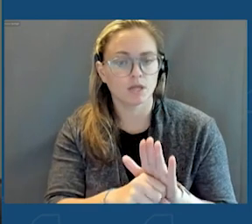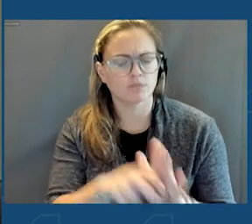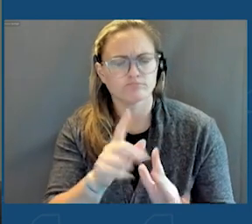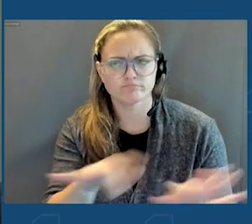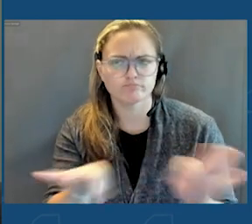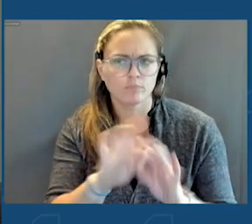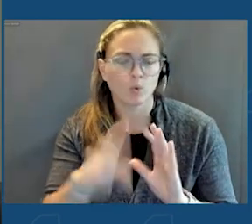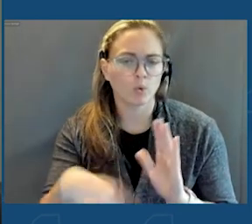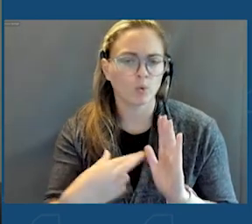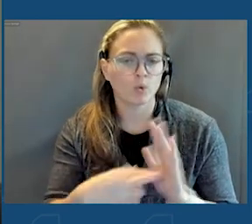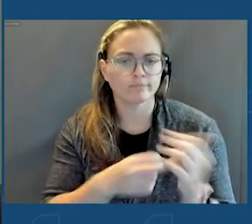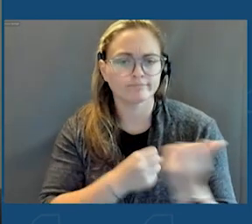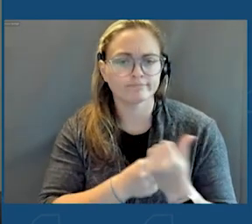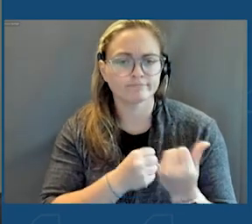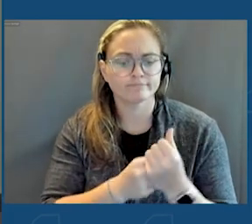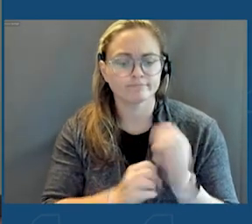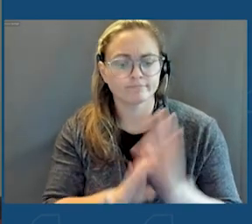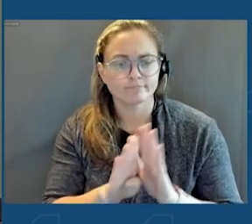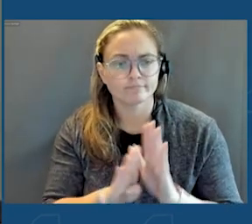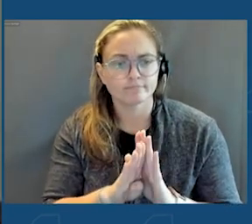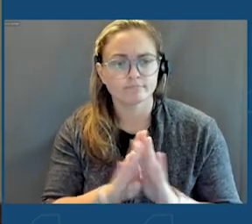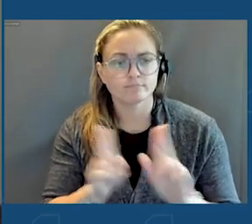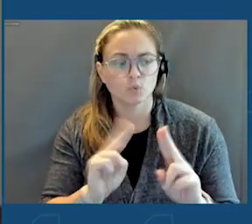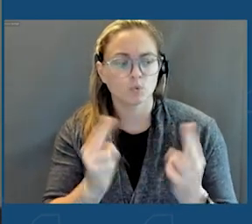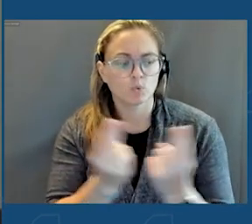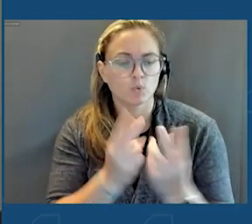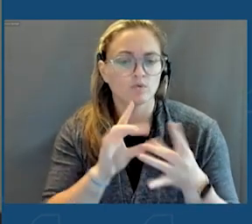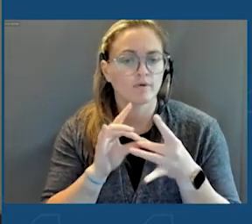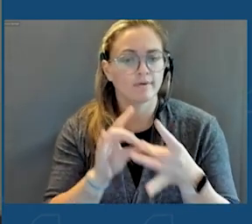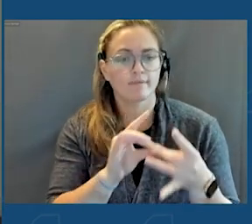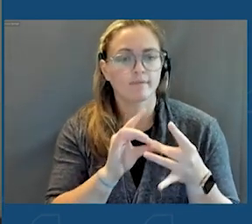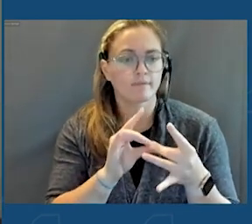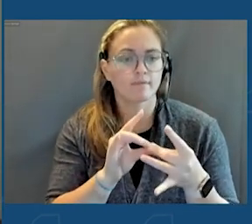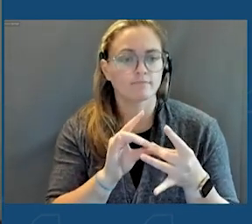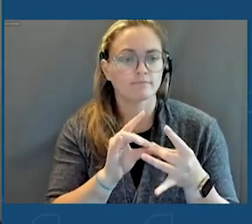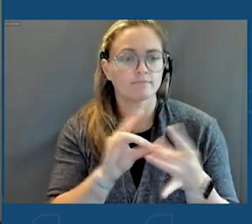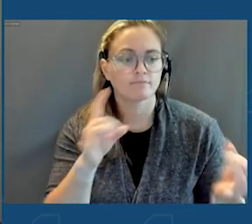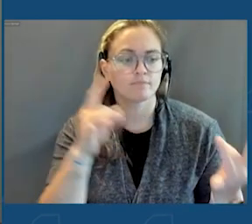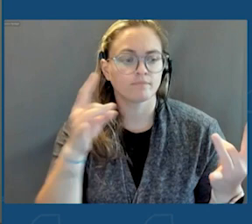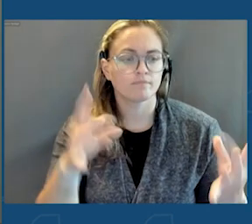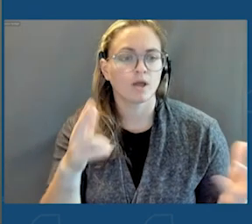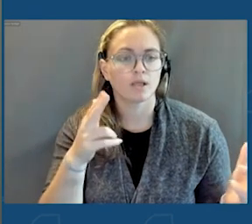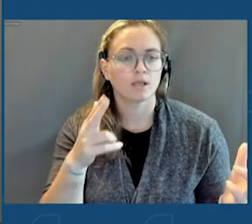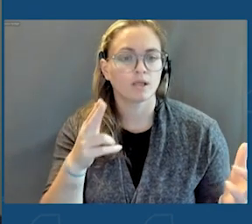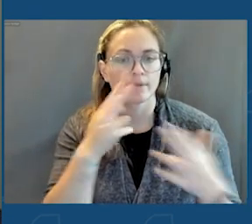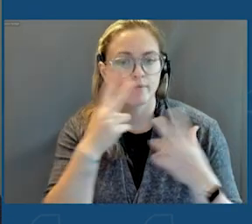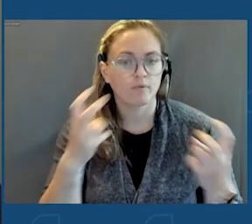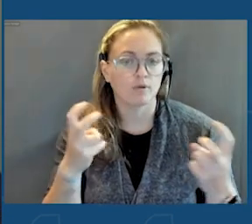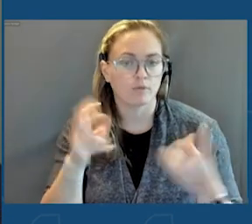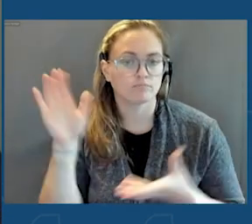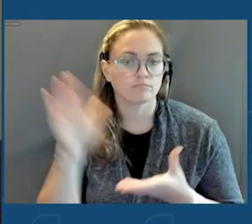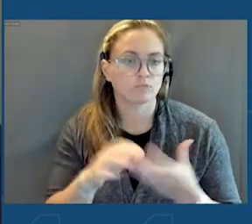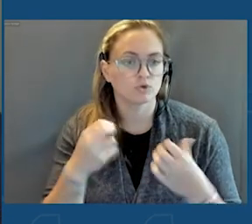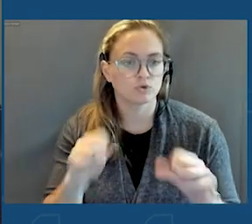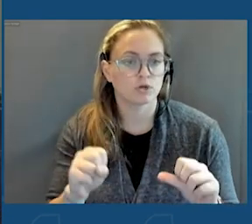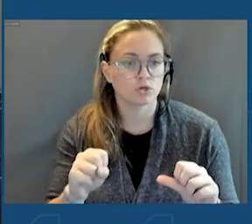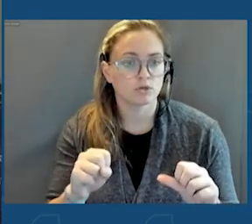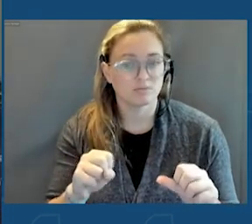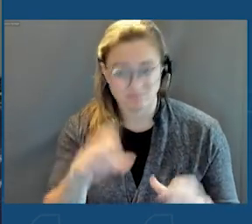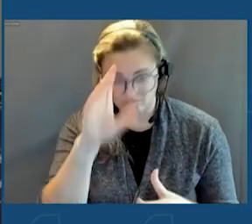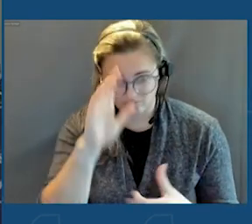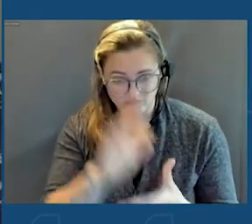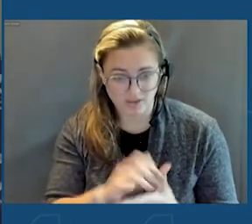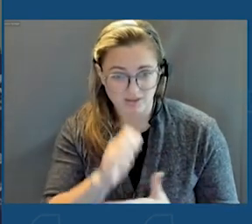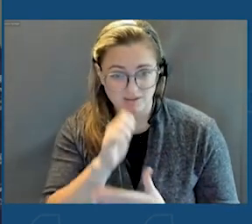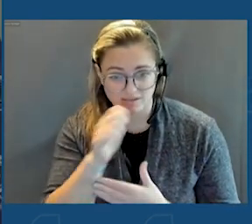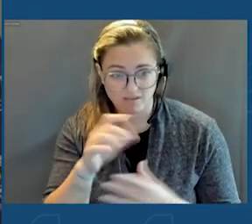in supporting the development of a unified violent crime reduction strategy here in New York. Would you believe that there is not a